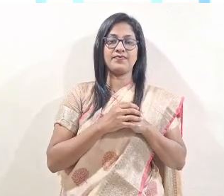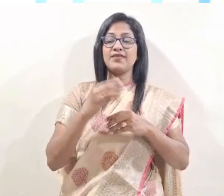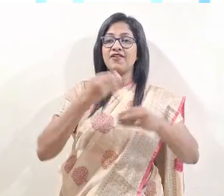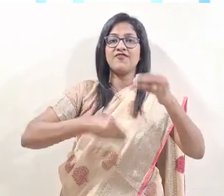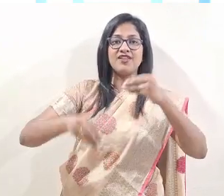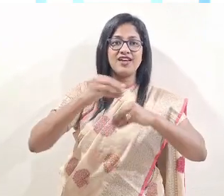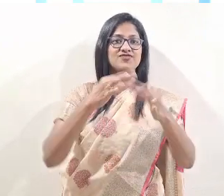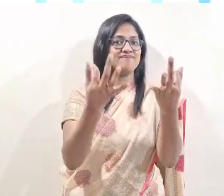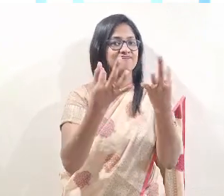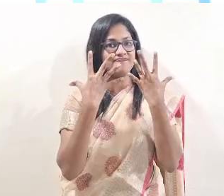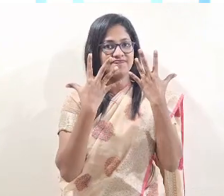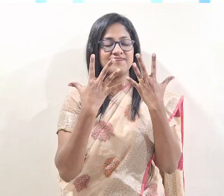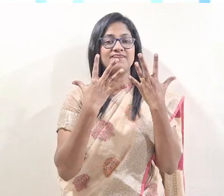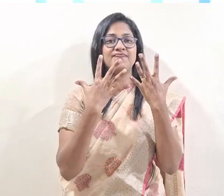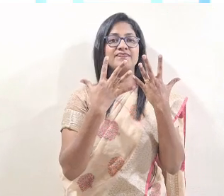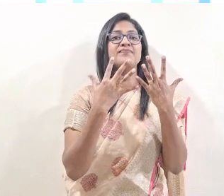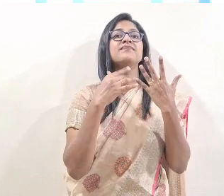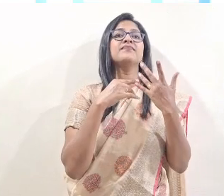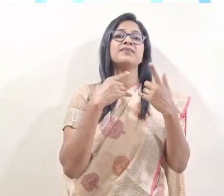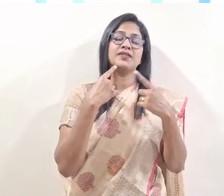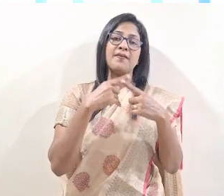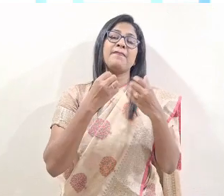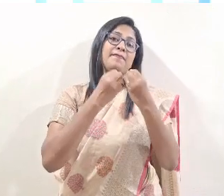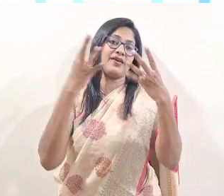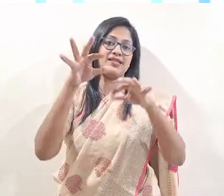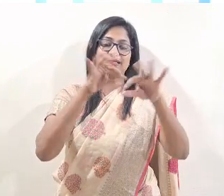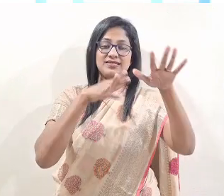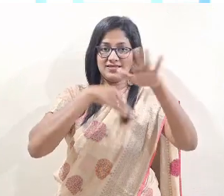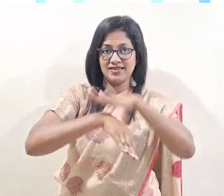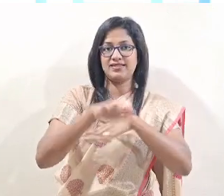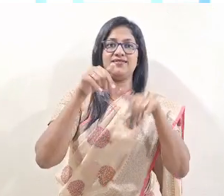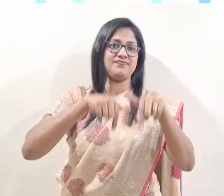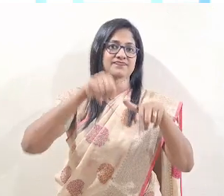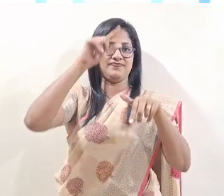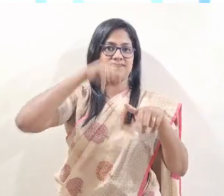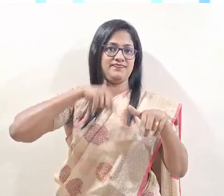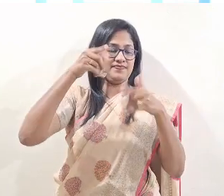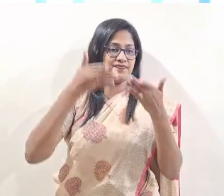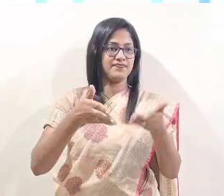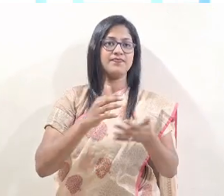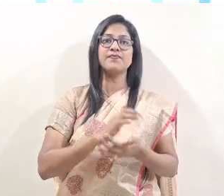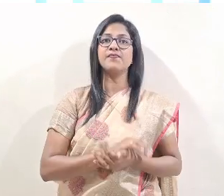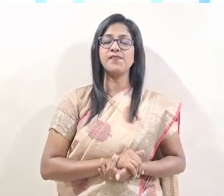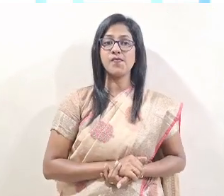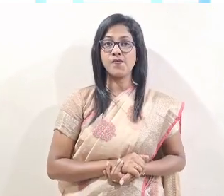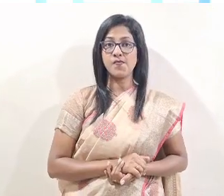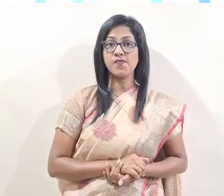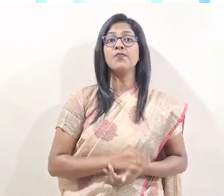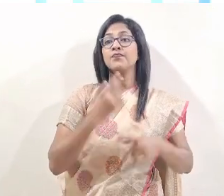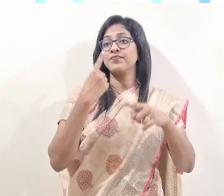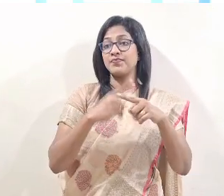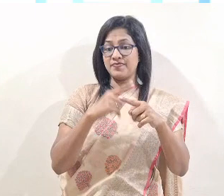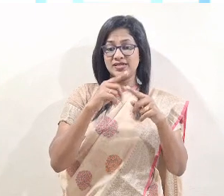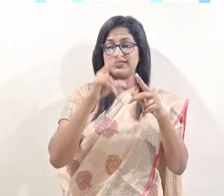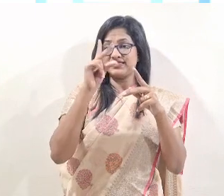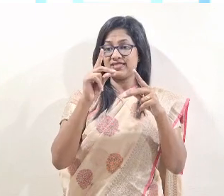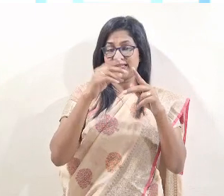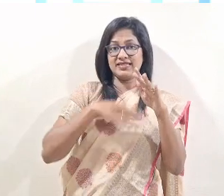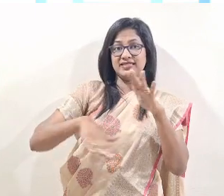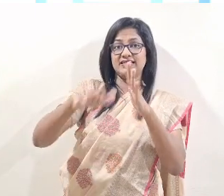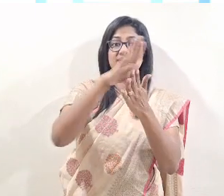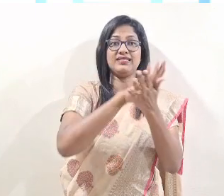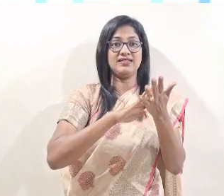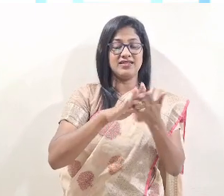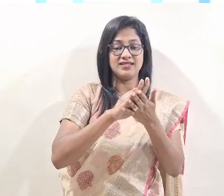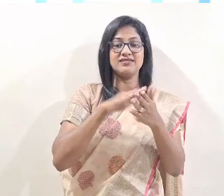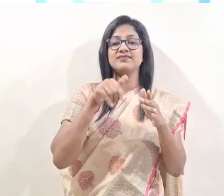financial resilience in many cities here in the country. And the second layer would be the